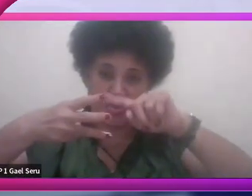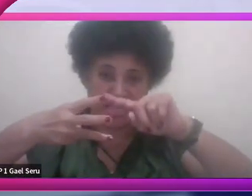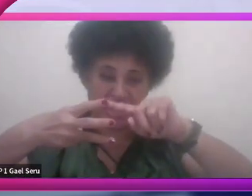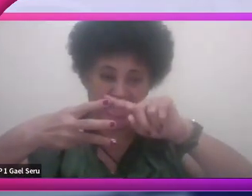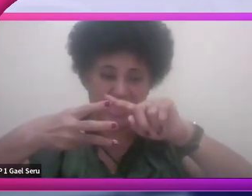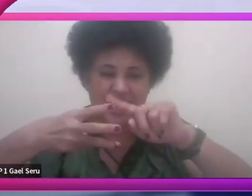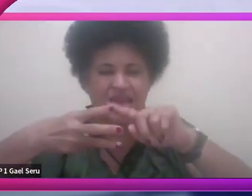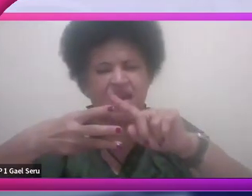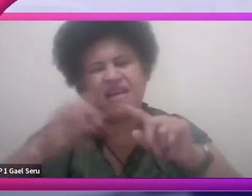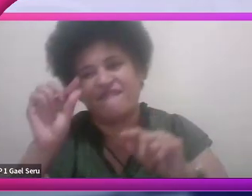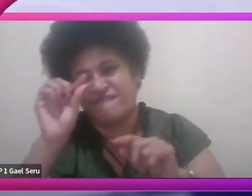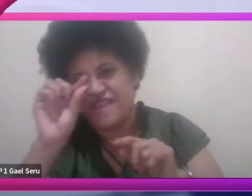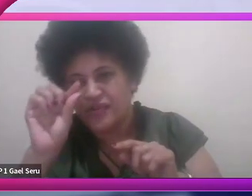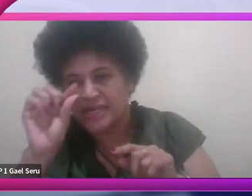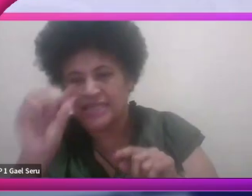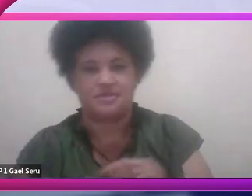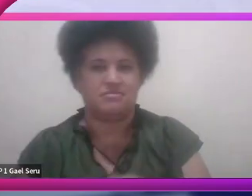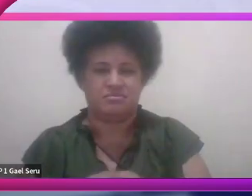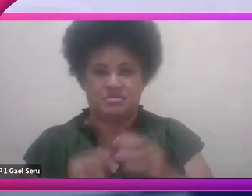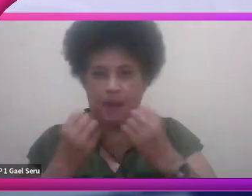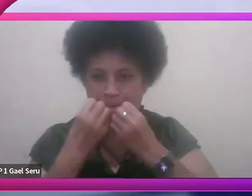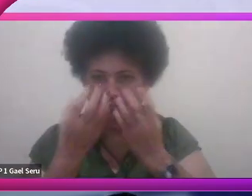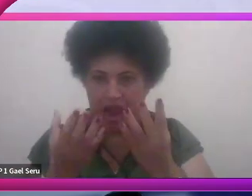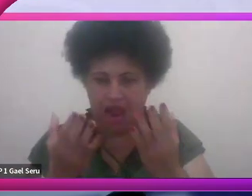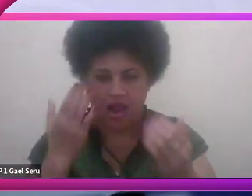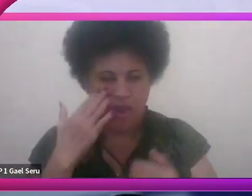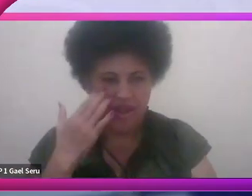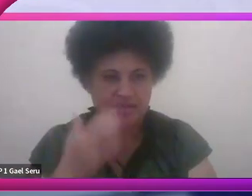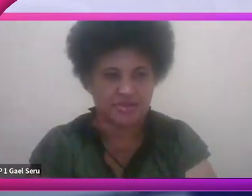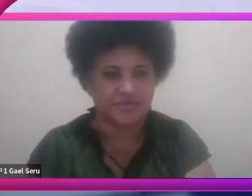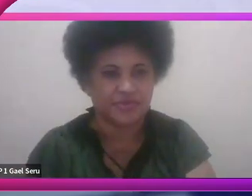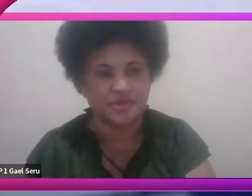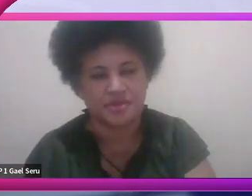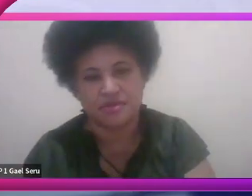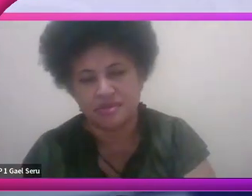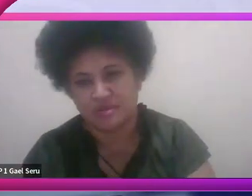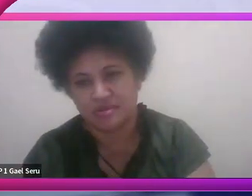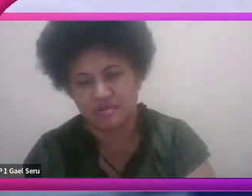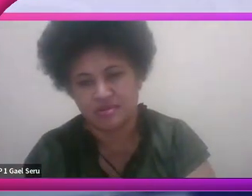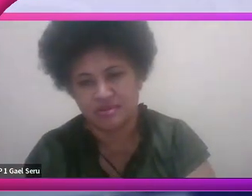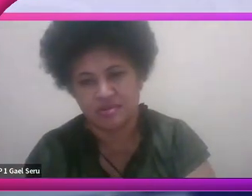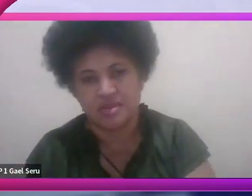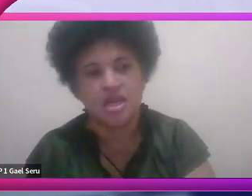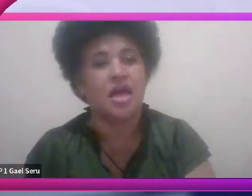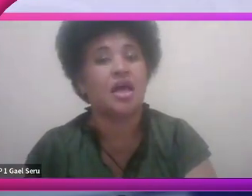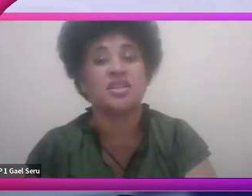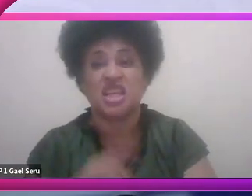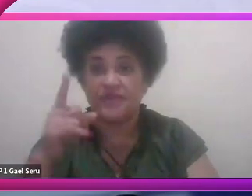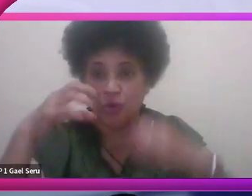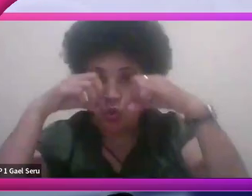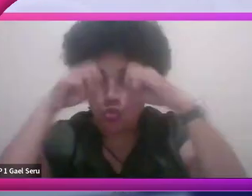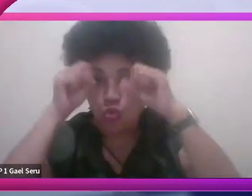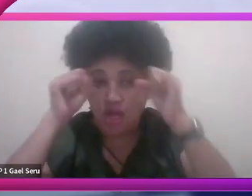the surface. We haven't addressed that yet. Next slide, please. So if you Google, if